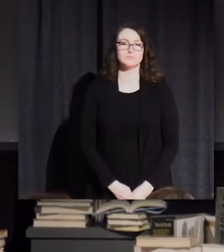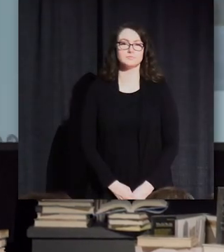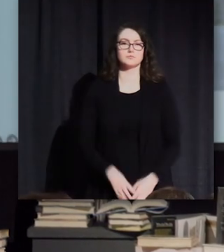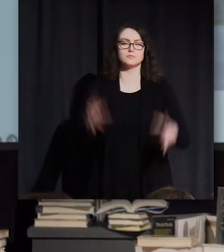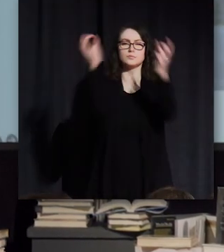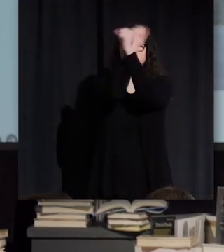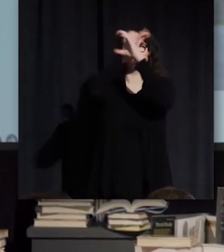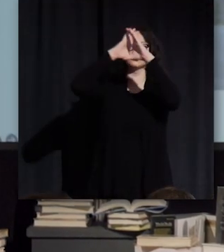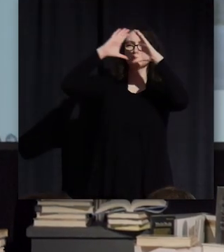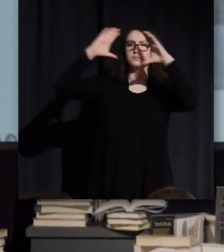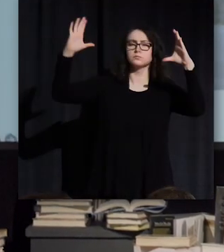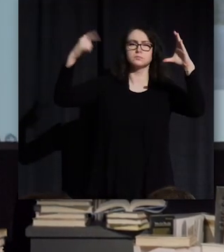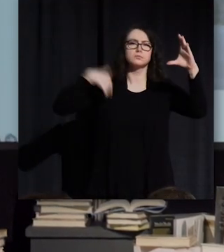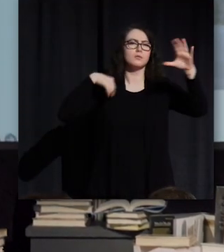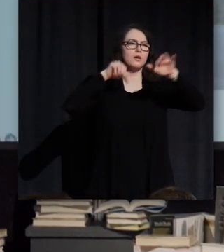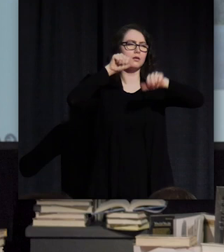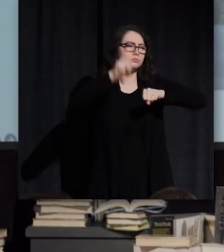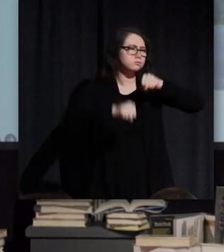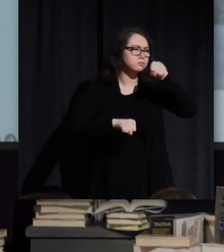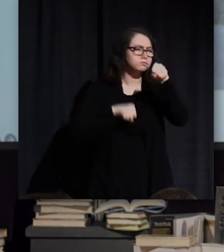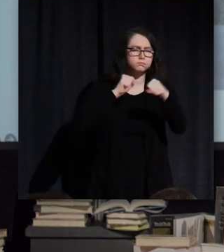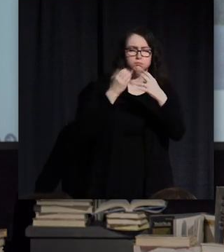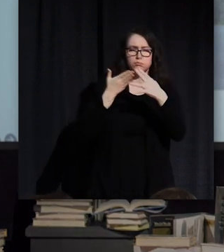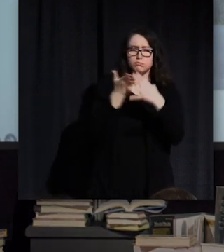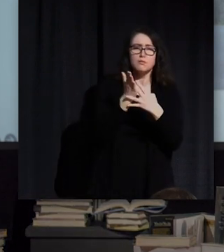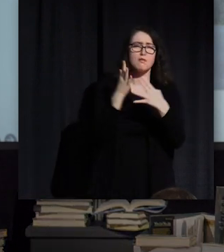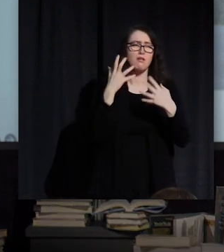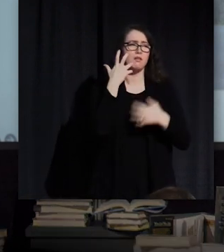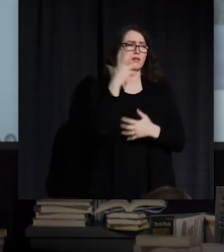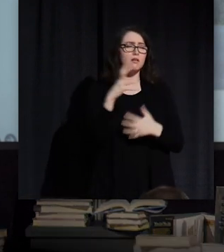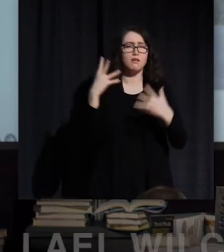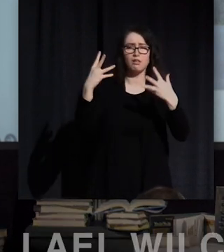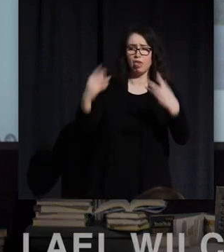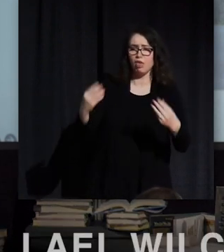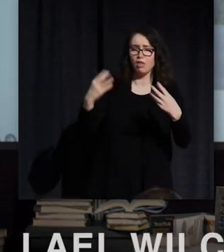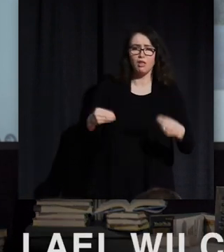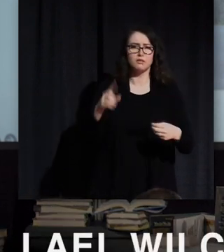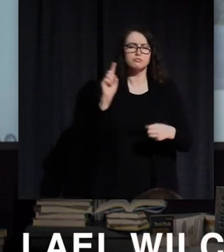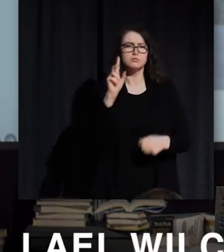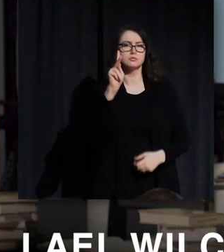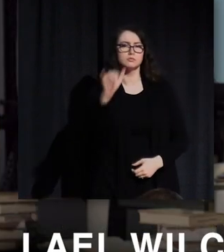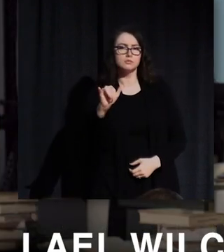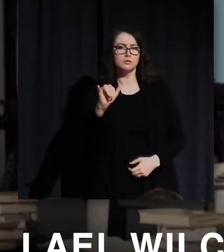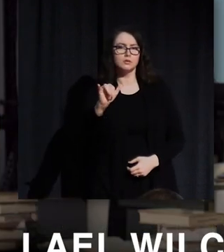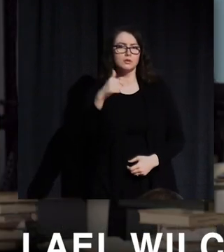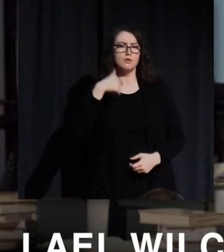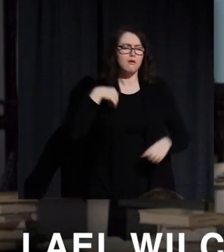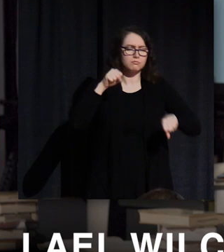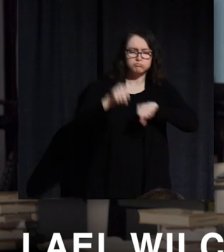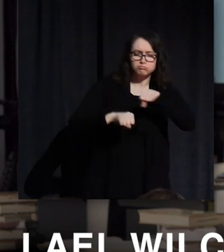I'm pedaling through the heat and humidity of Kentucky. I've been racing my bicycle across the country for 15